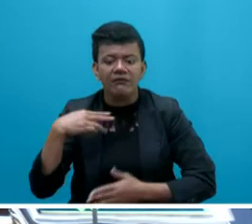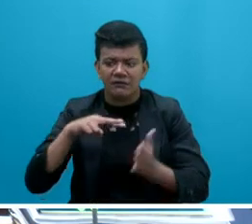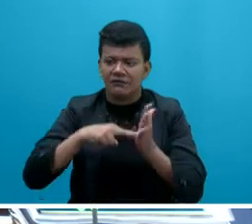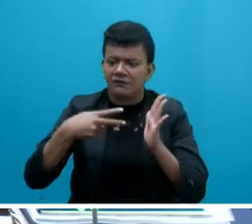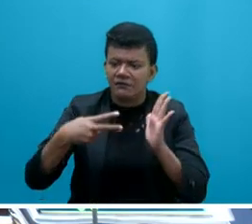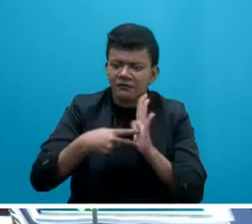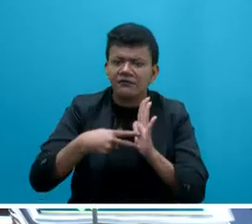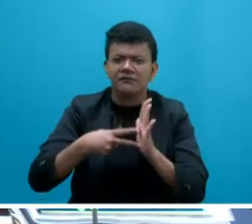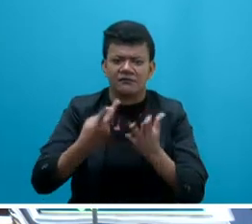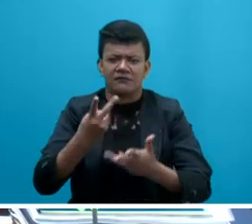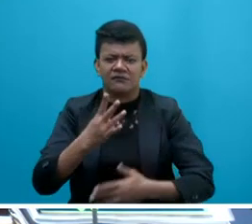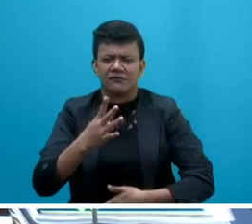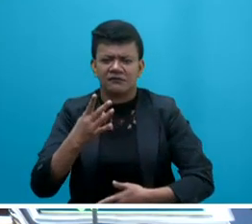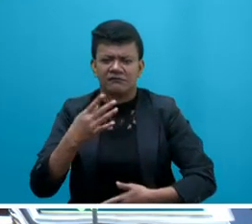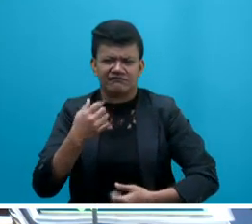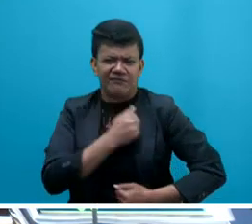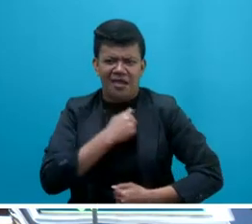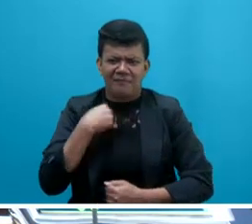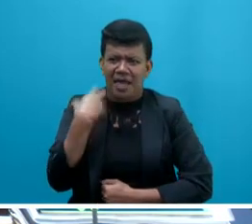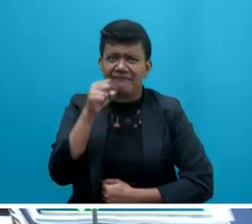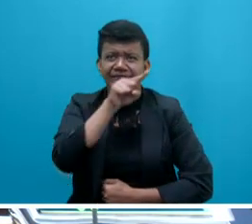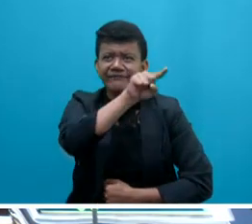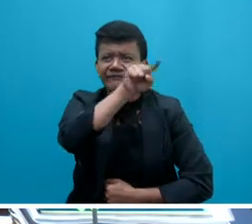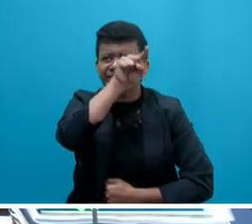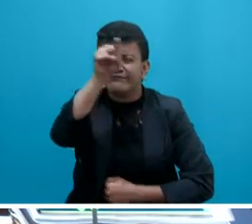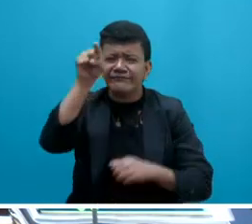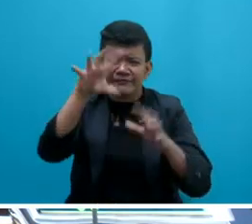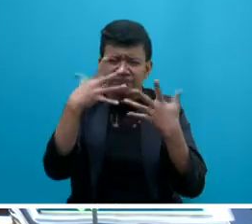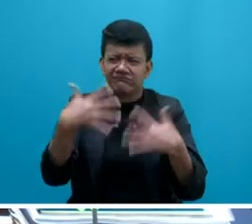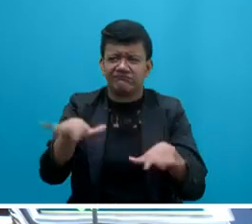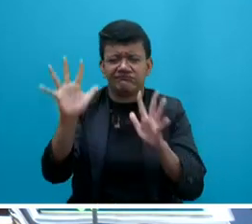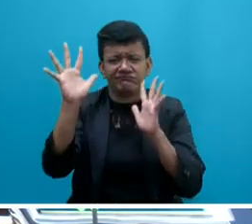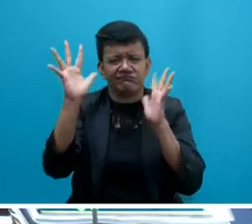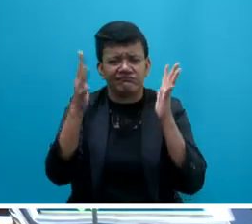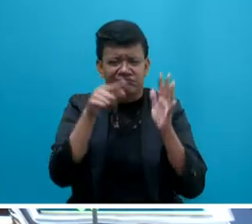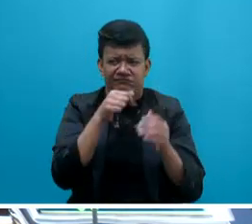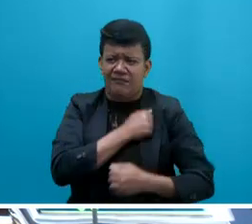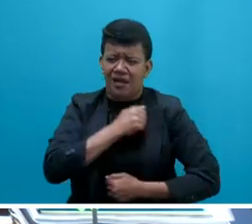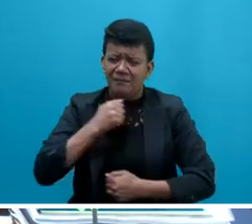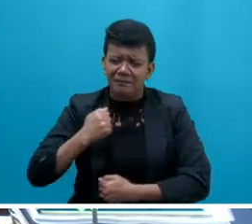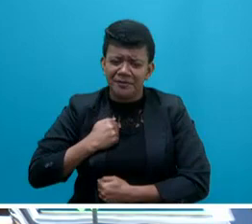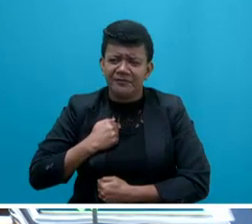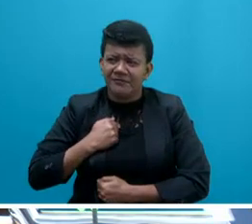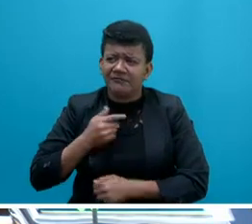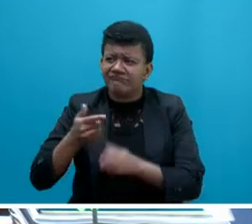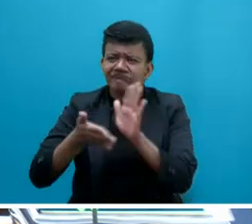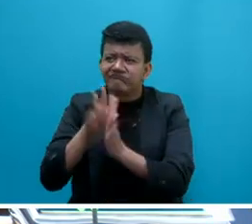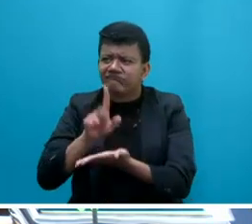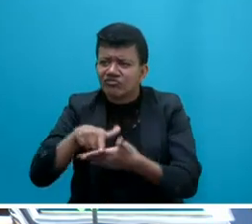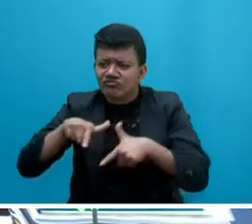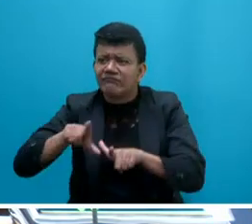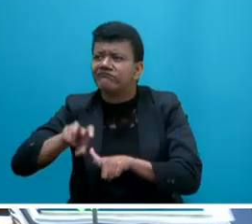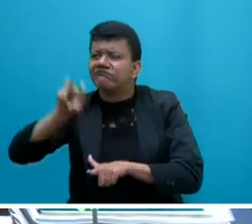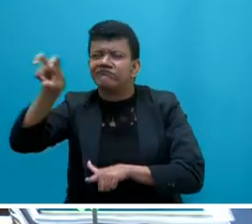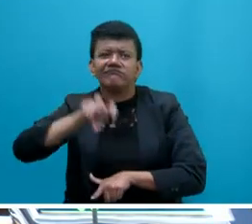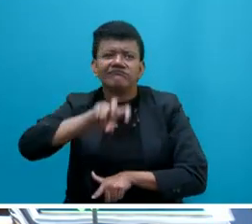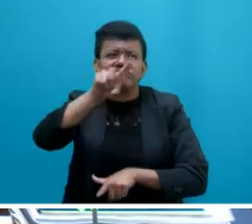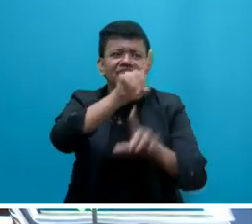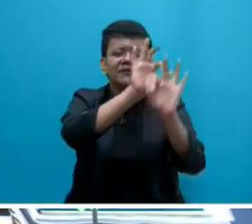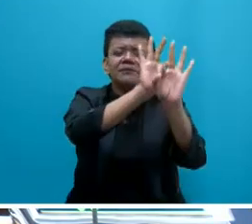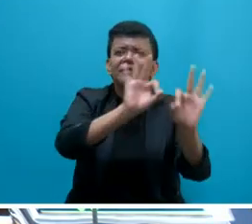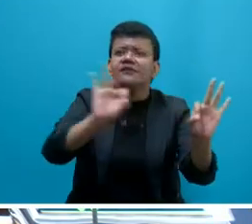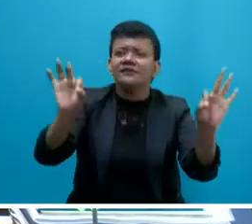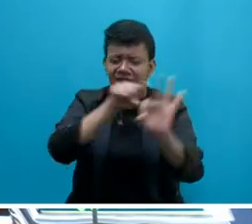be proud of our long contribution in bringing peace to these regions. Fiji continues to serve the international